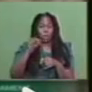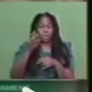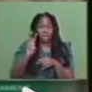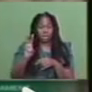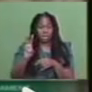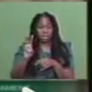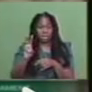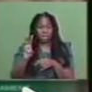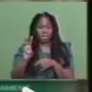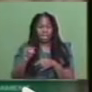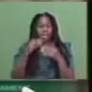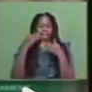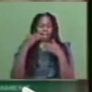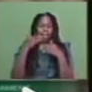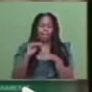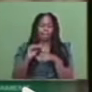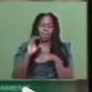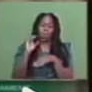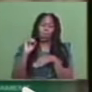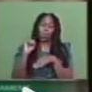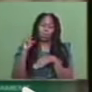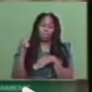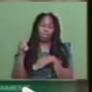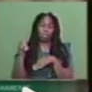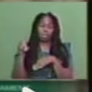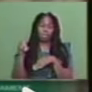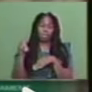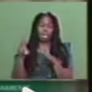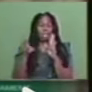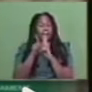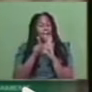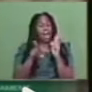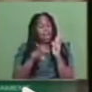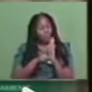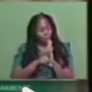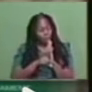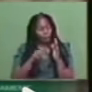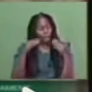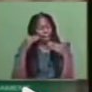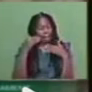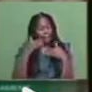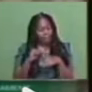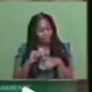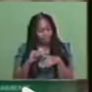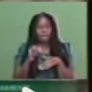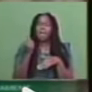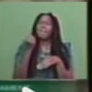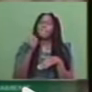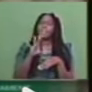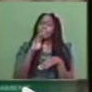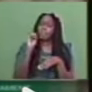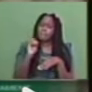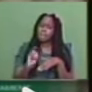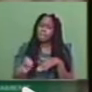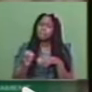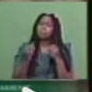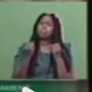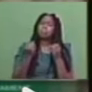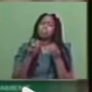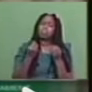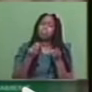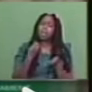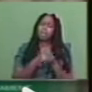the limit on the overdraft, the legal limit, estimated by using the percentage of 15% out of the revenue